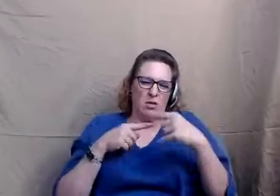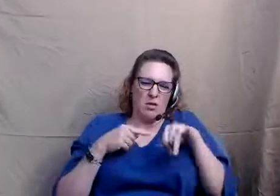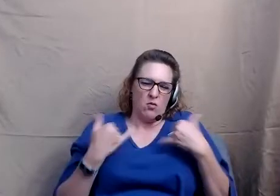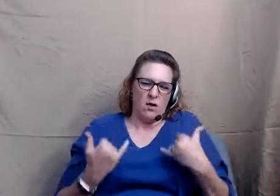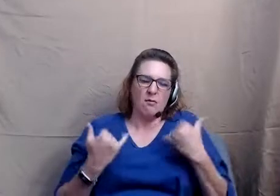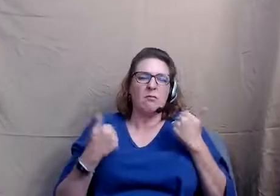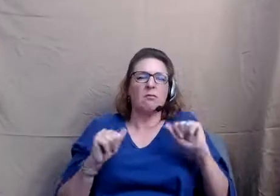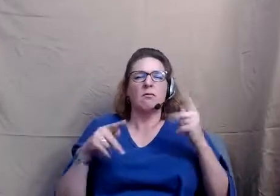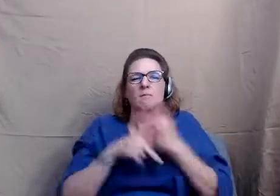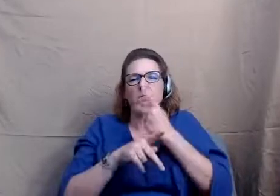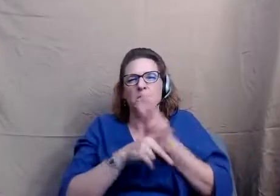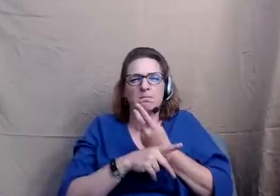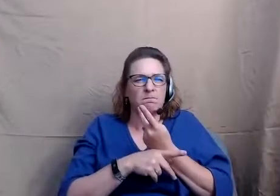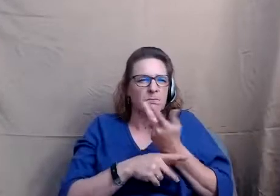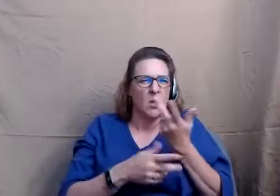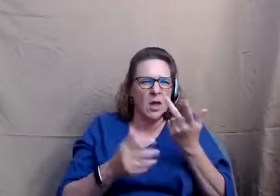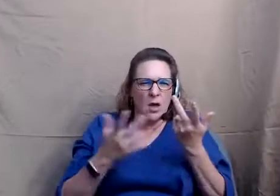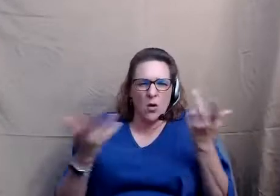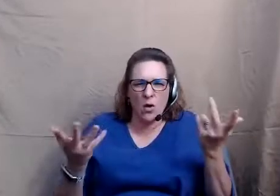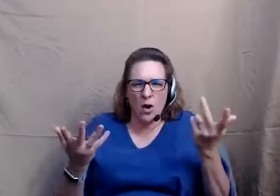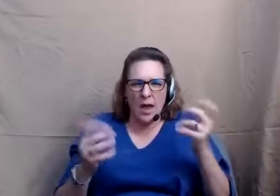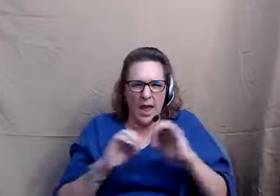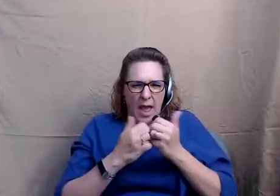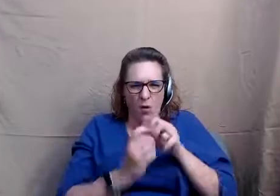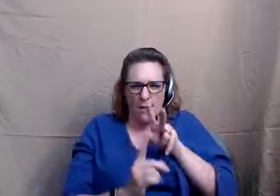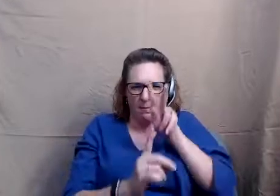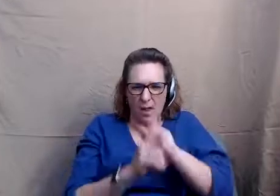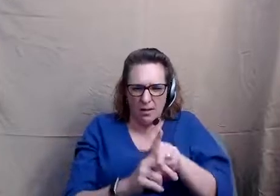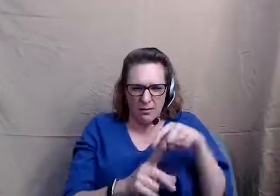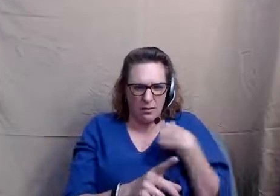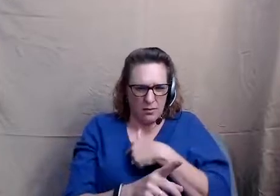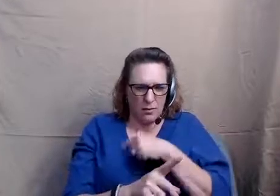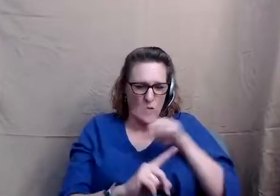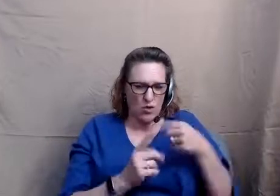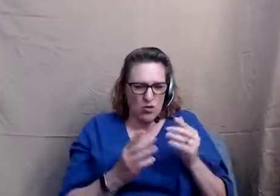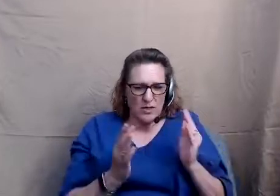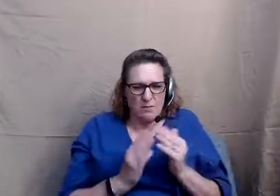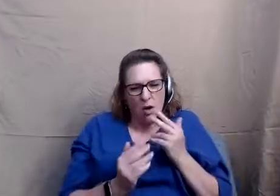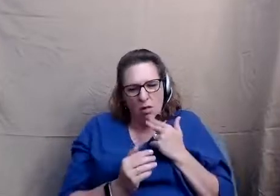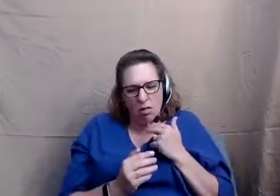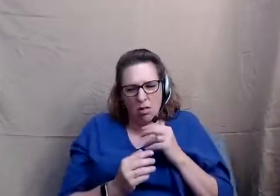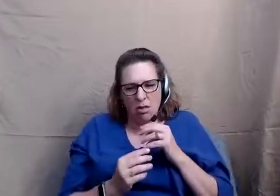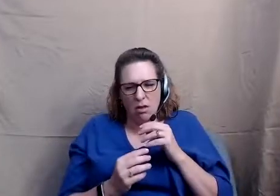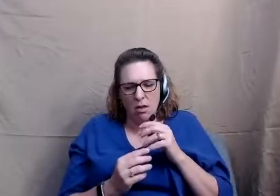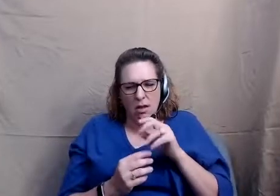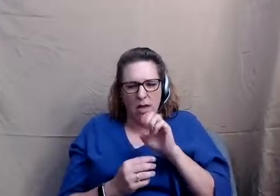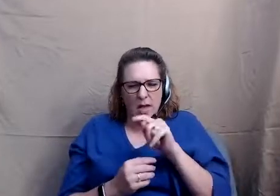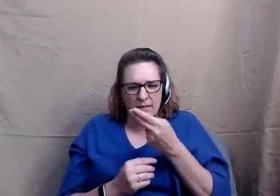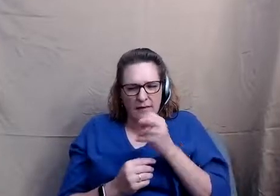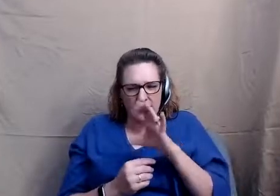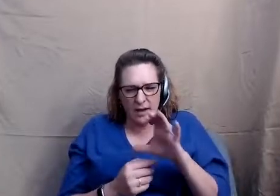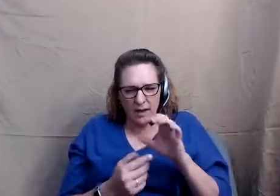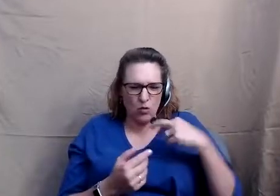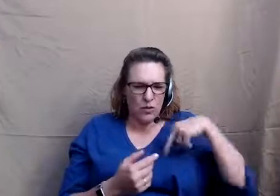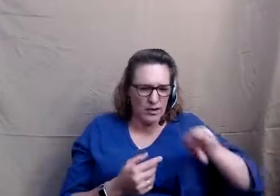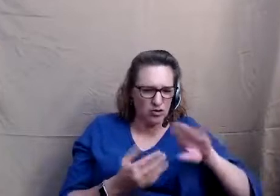out exactly what that looks like. When you're in small ethnic, religious, other kinds of communities that actually have some sway